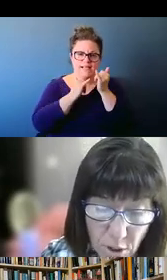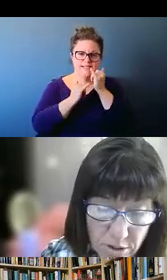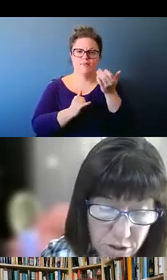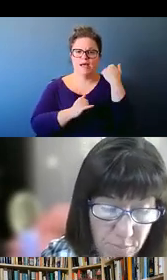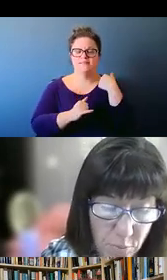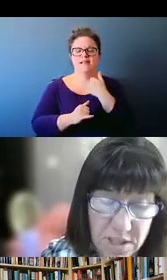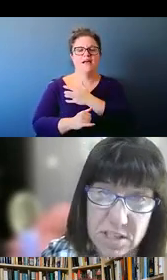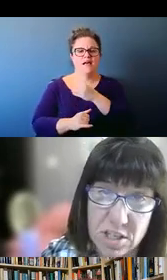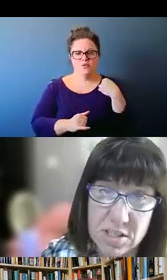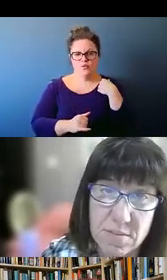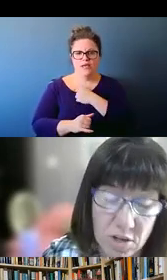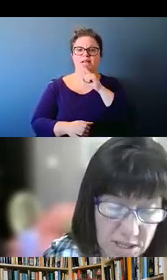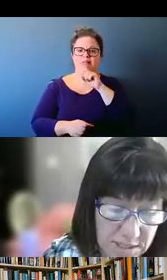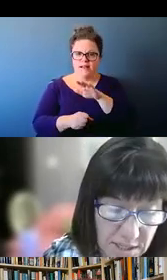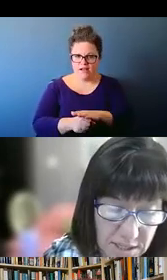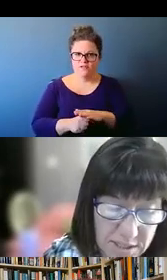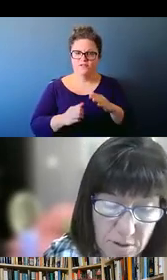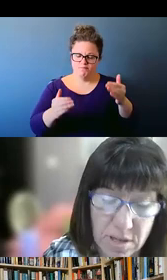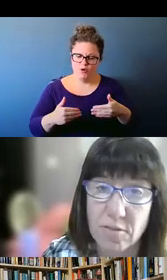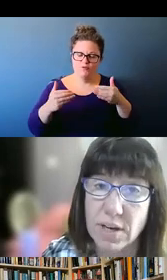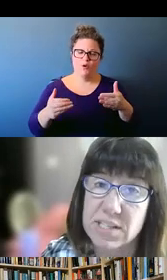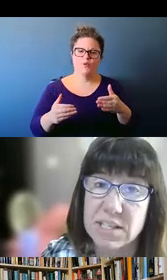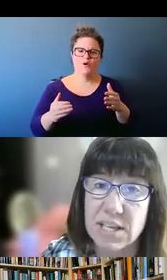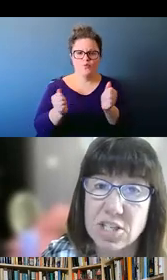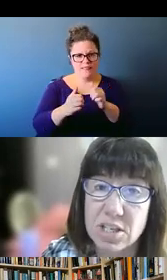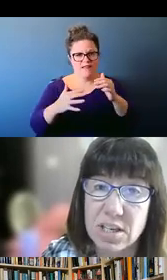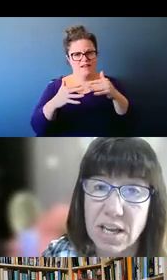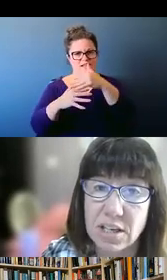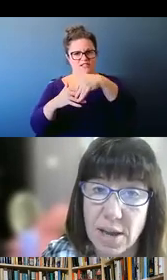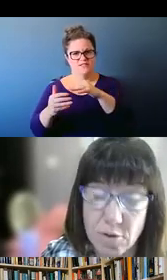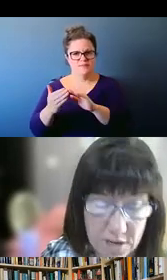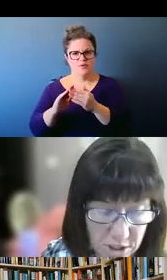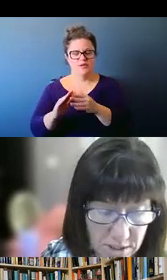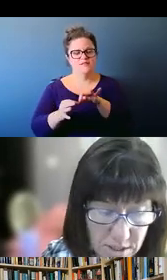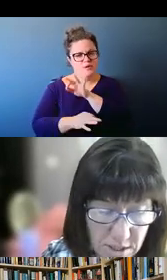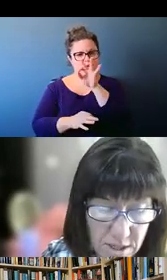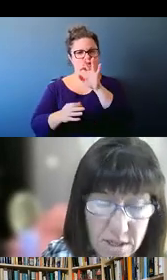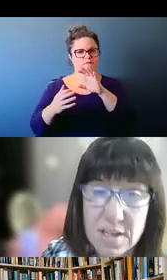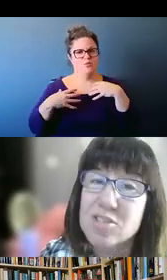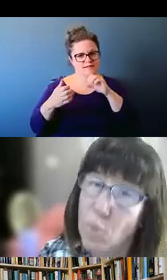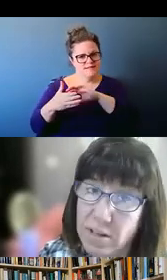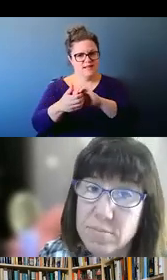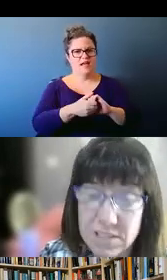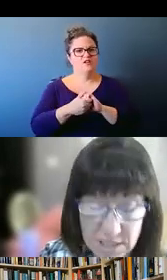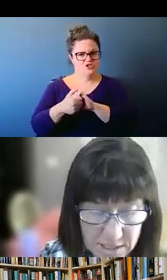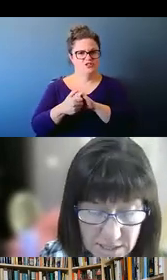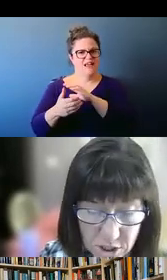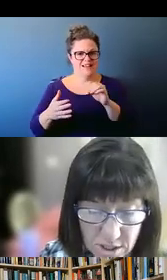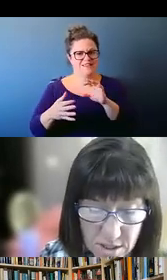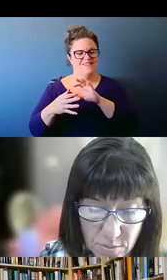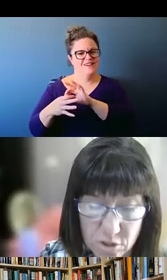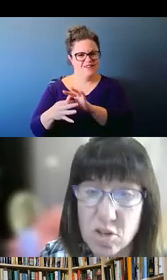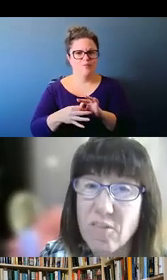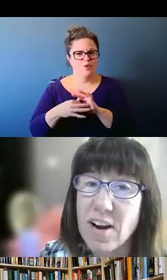in partnership with Indigenous communities in a spirit of reconciliation and collaboration. So welcome to today's